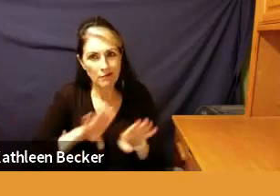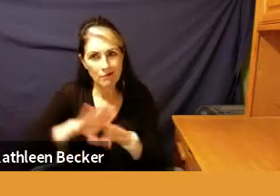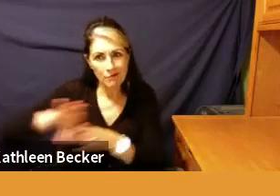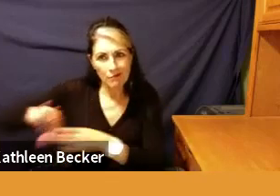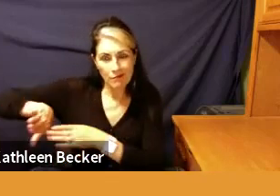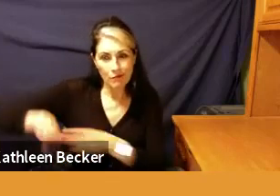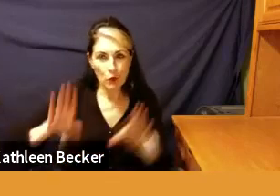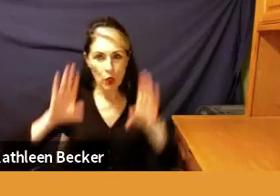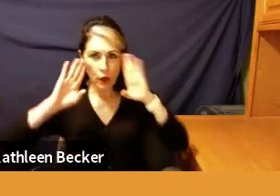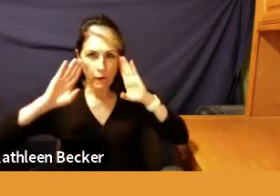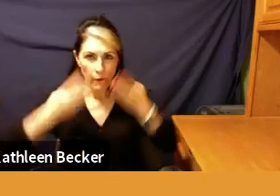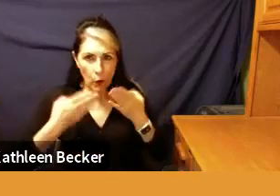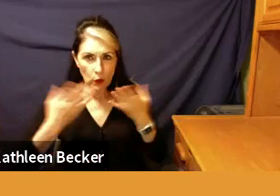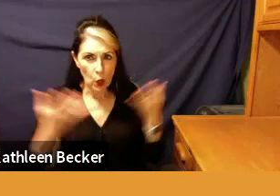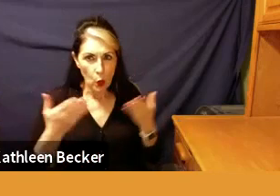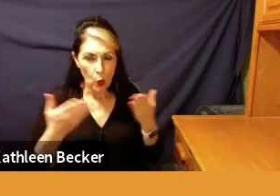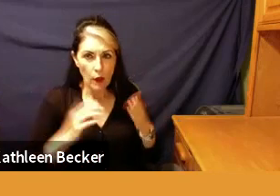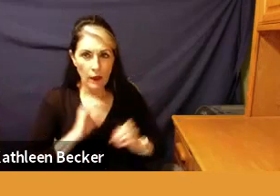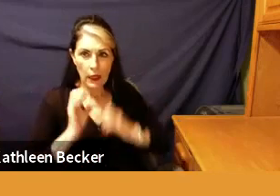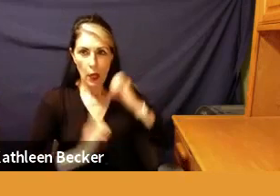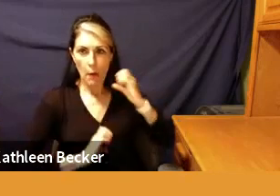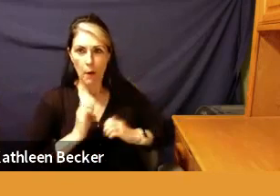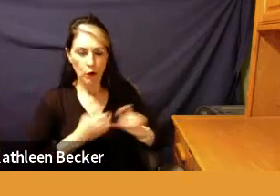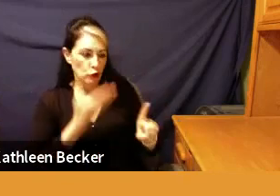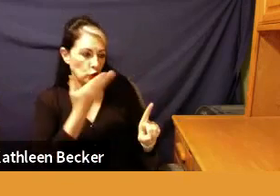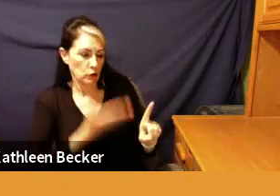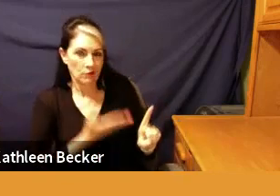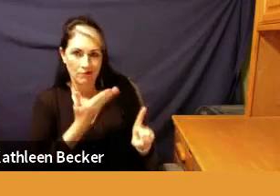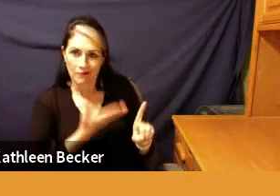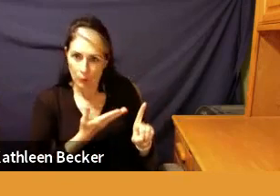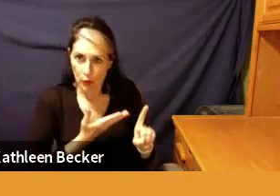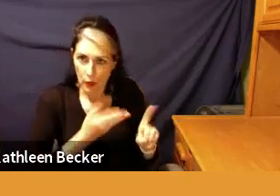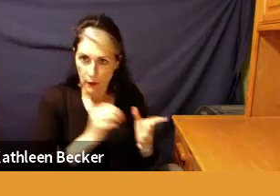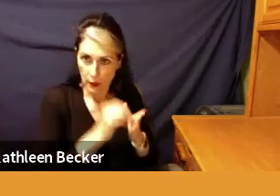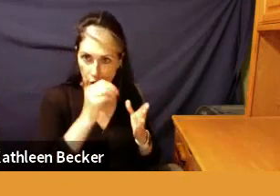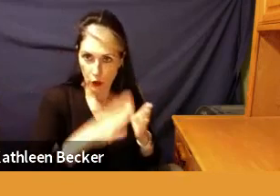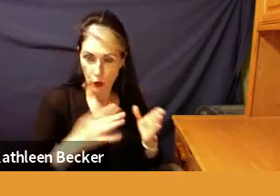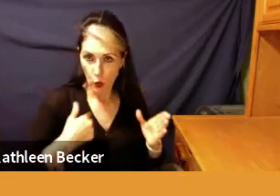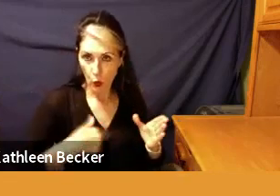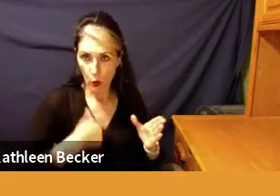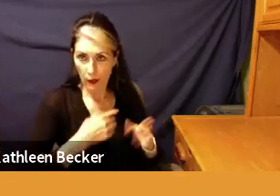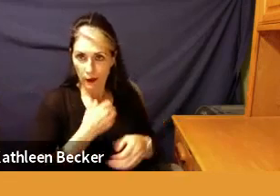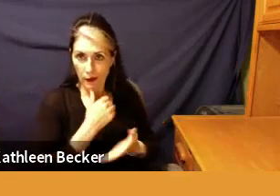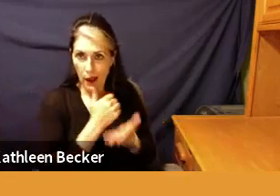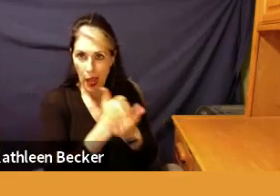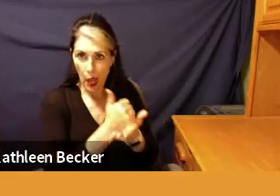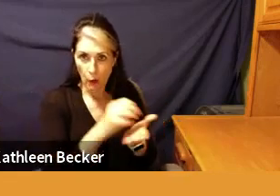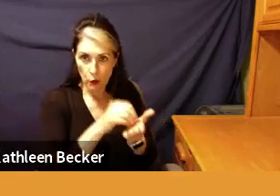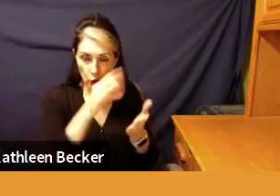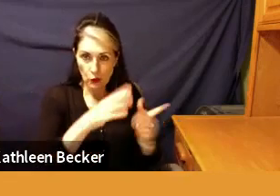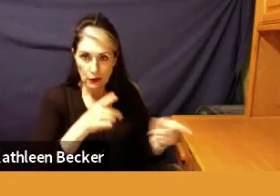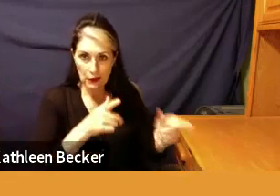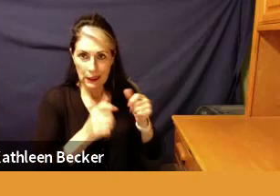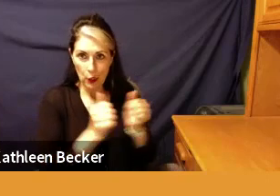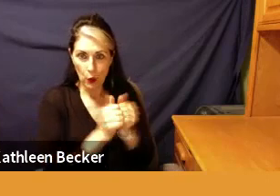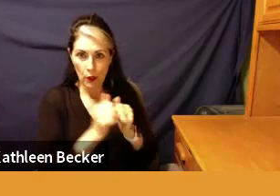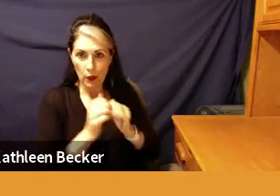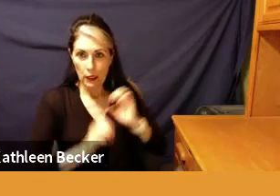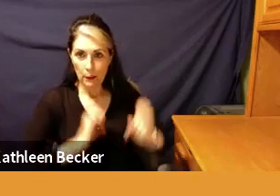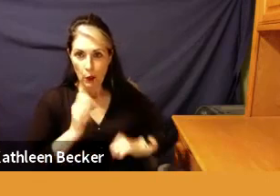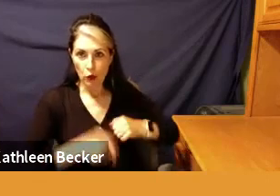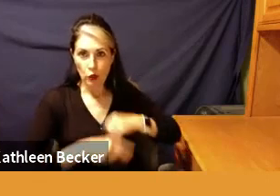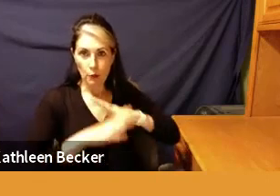really focused on the emotional well-being of students. We're designed to help students deal with emotional barriers such